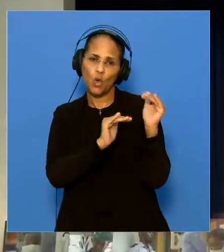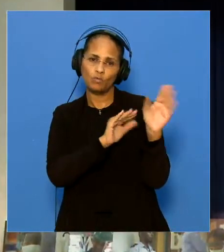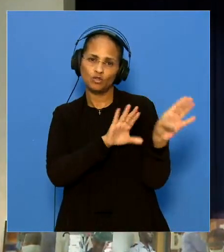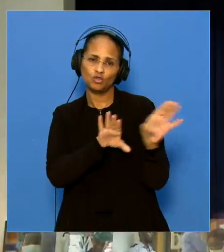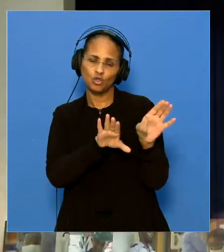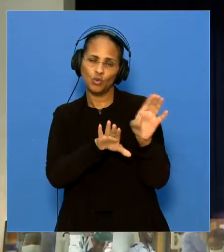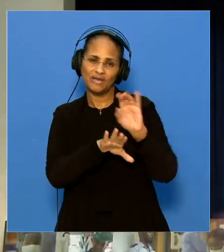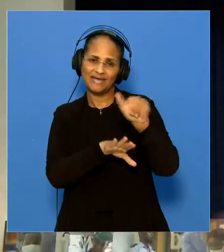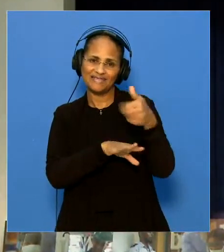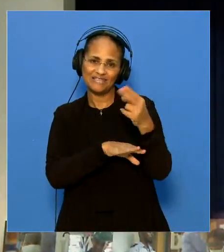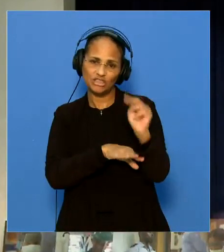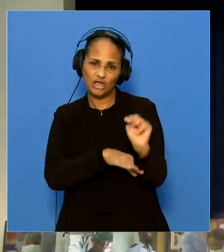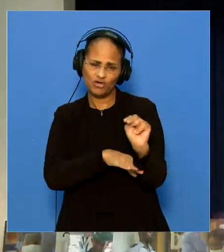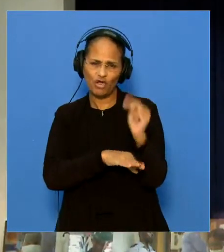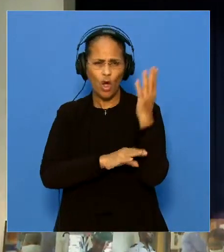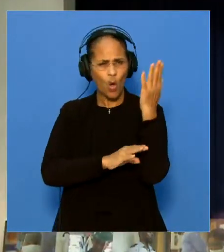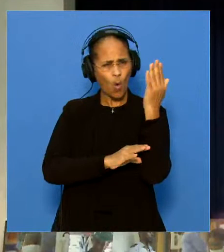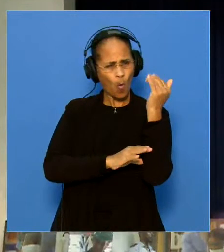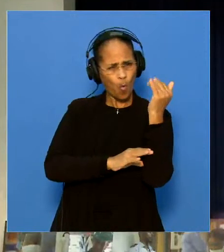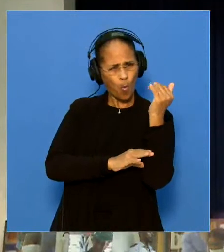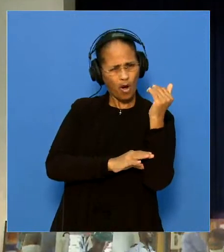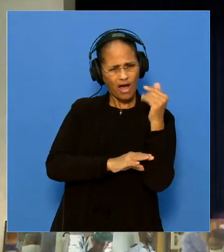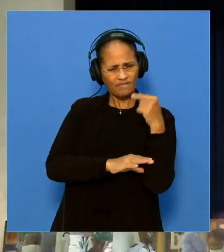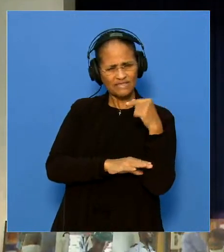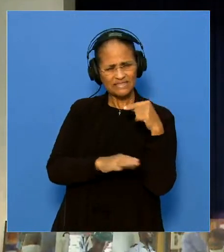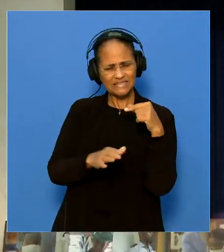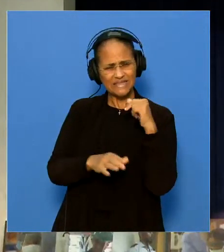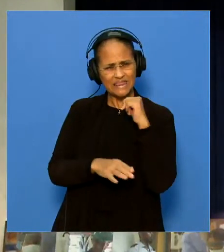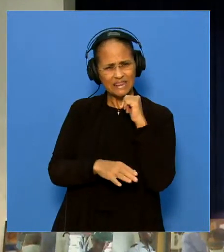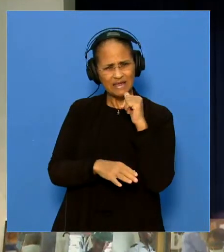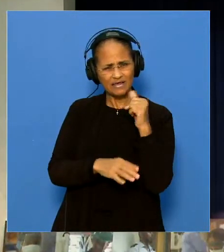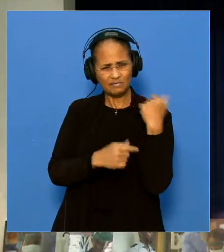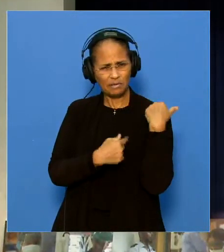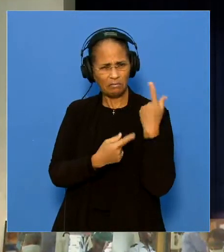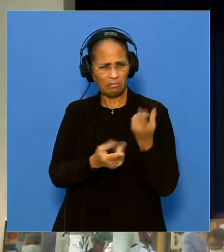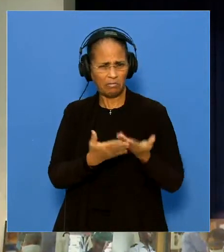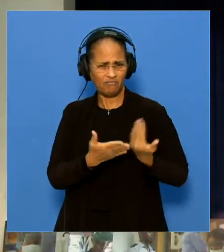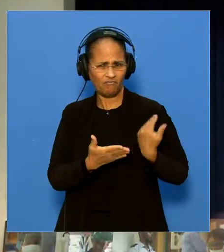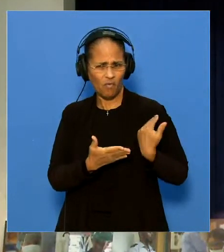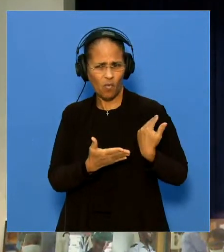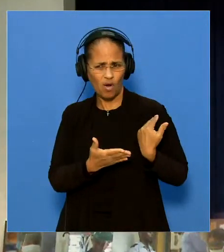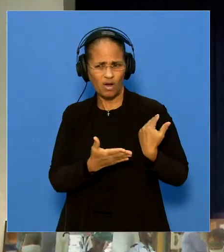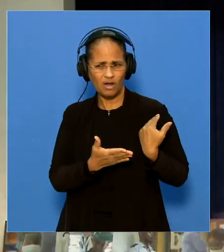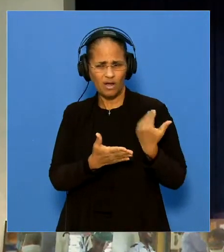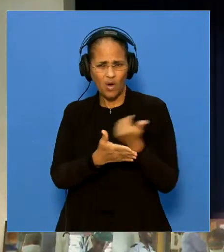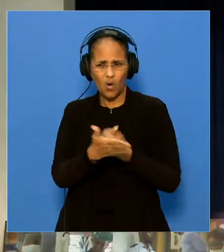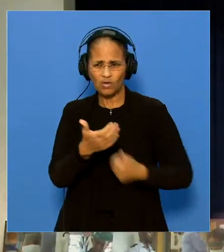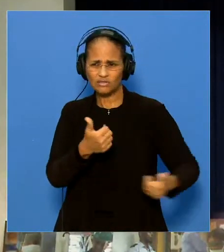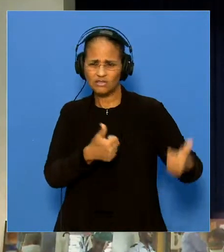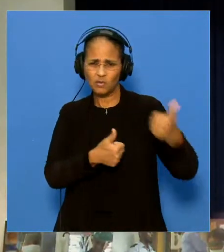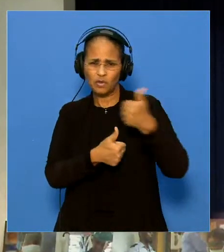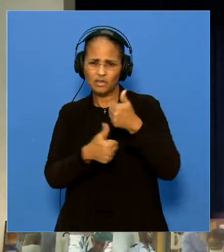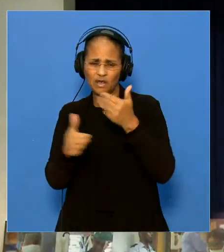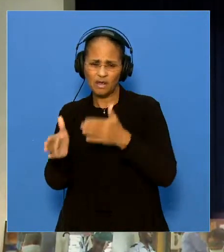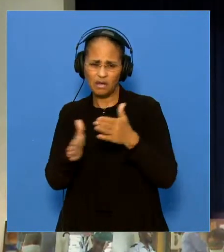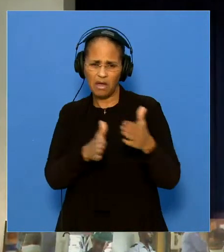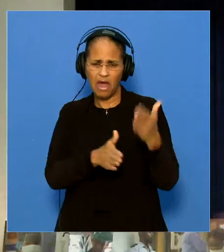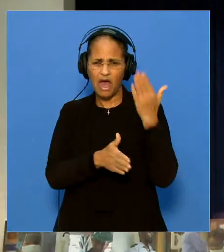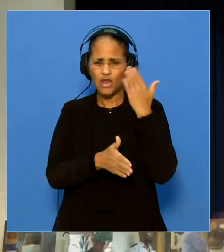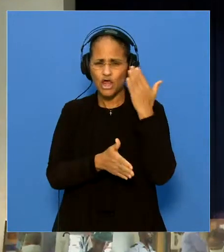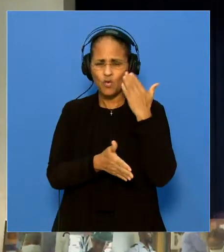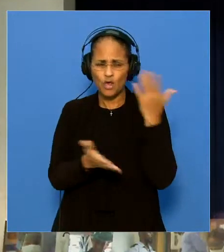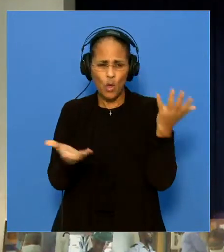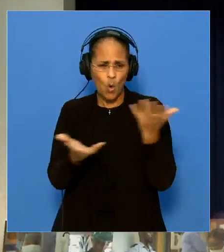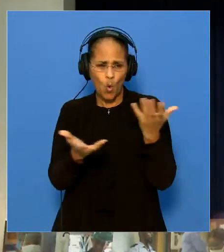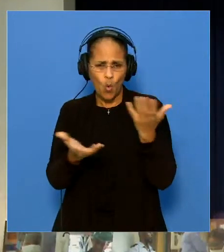in January. Why has not this been a priority, and wouldn't sequencing of the virus and knowing what strains are on